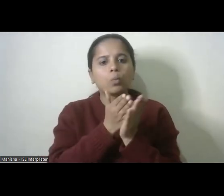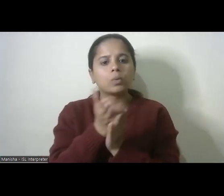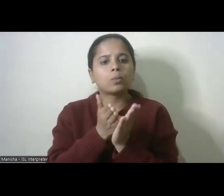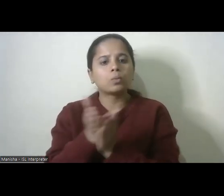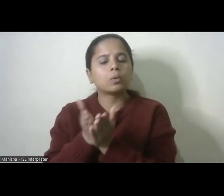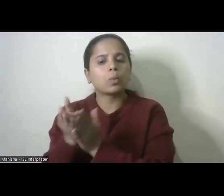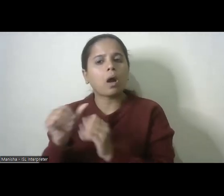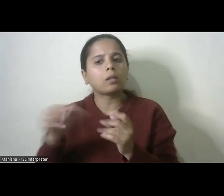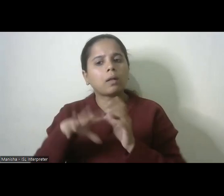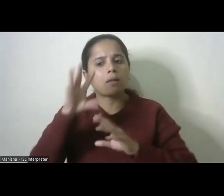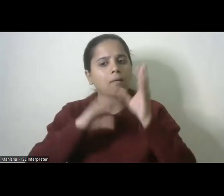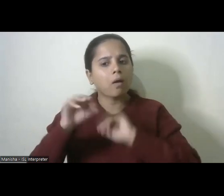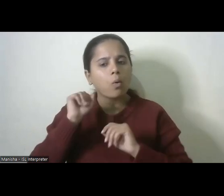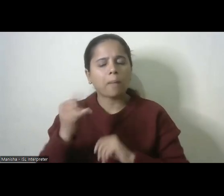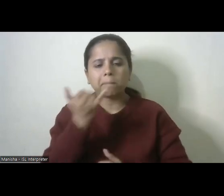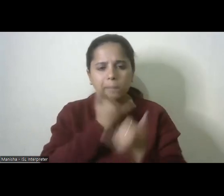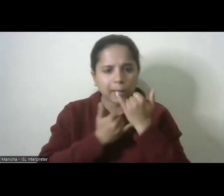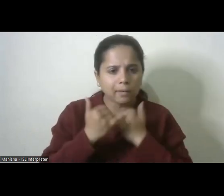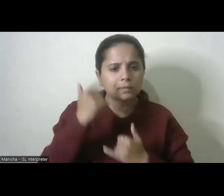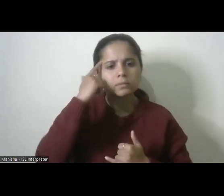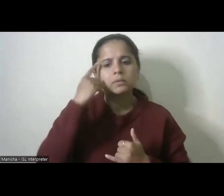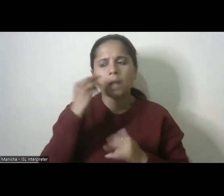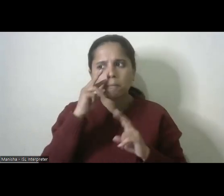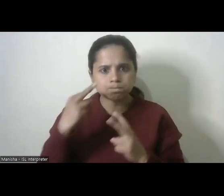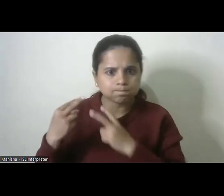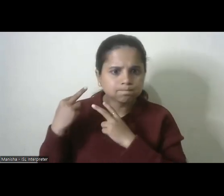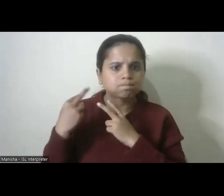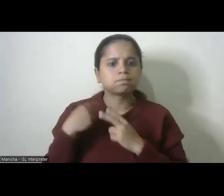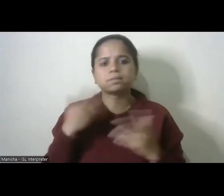path, you know, learning from his mistakes, learning from his reflections,